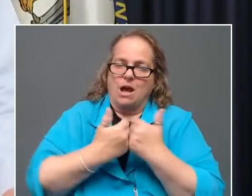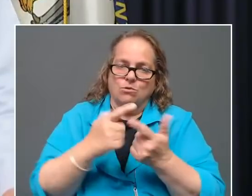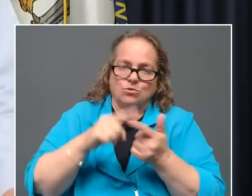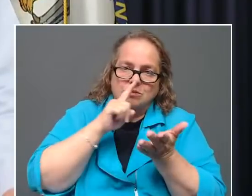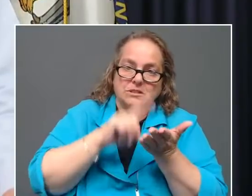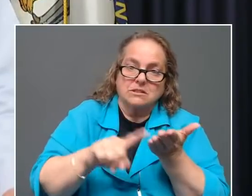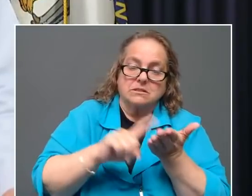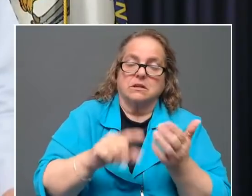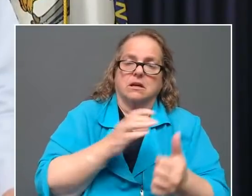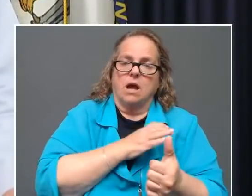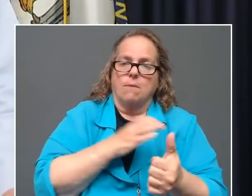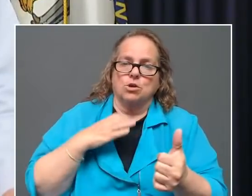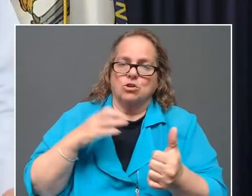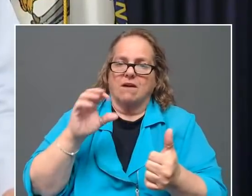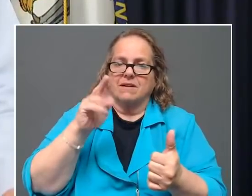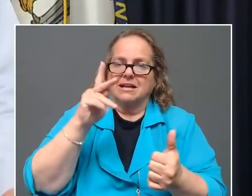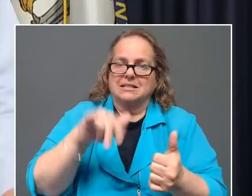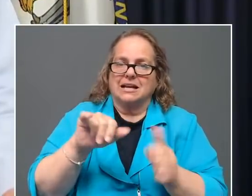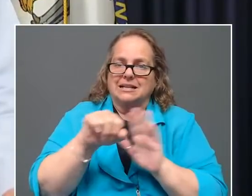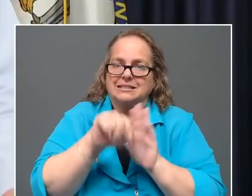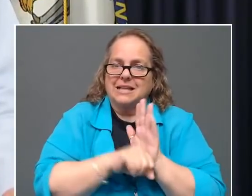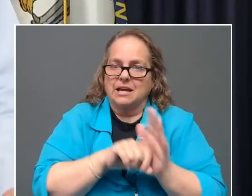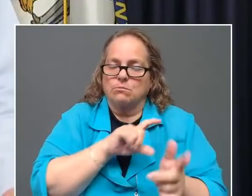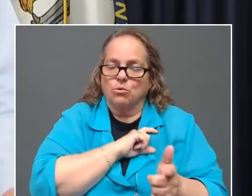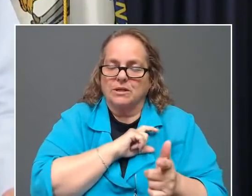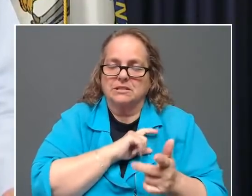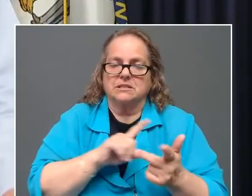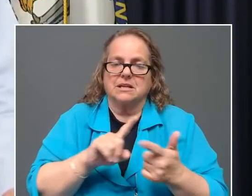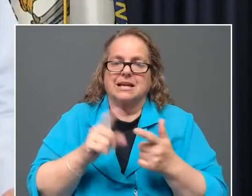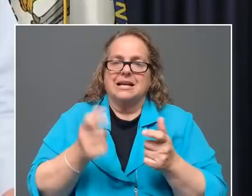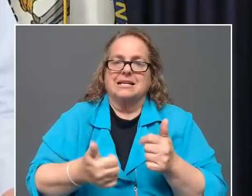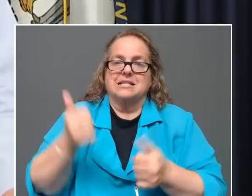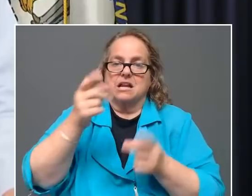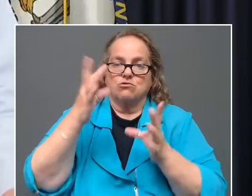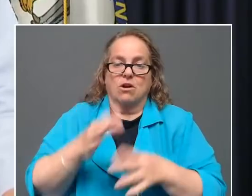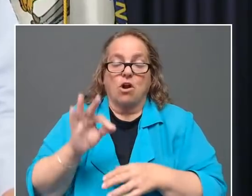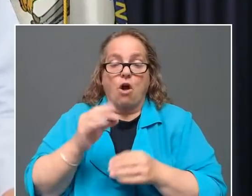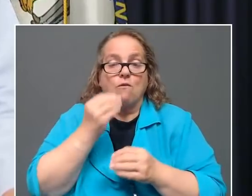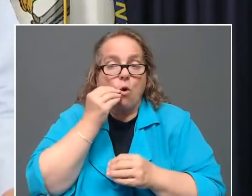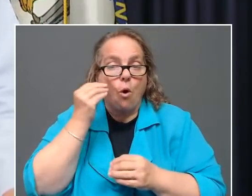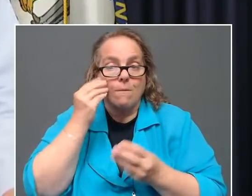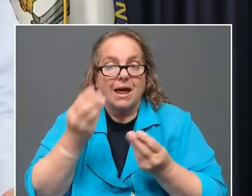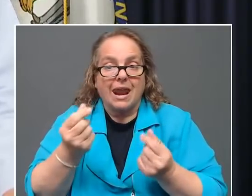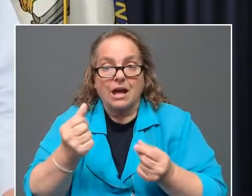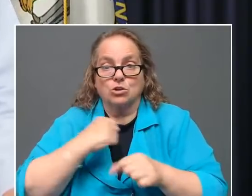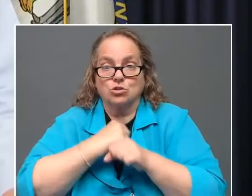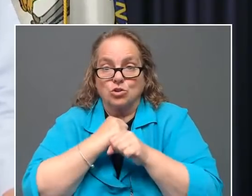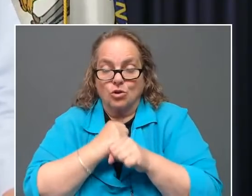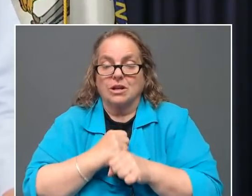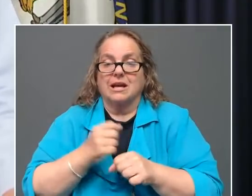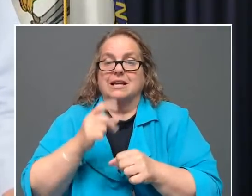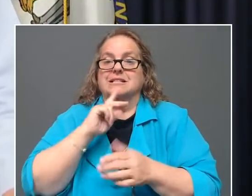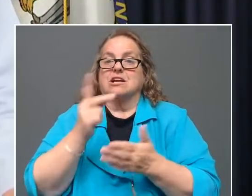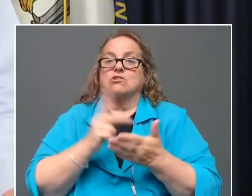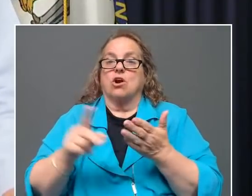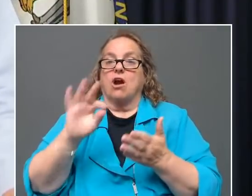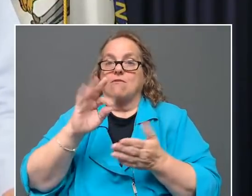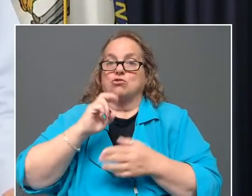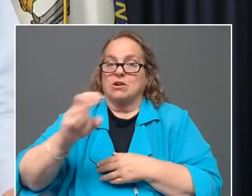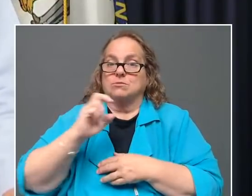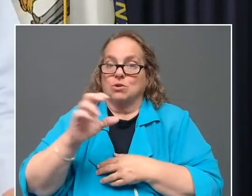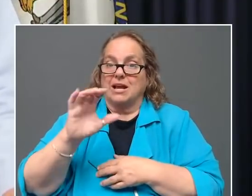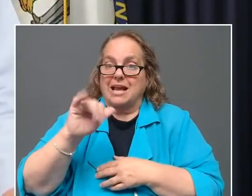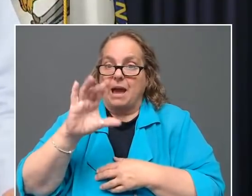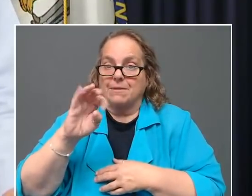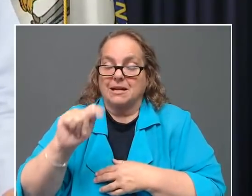Police, Executive Director of the Kentucky Department of Homeland Security, Secretary of the Transportation Cabinet, State's Chief Information